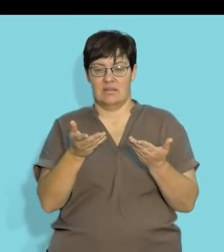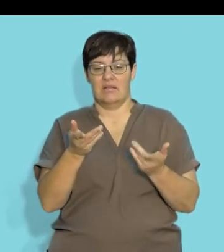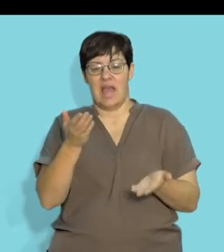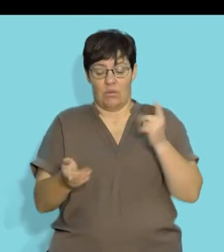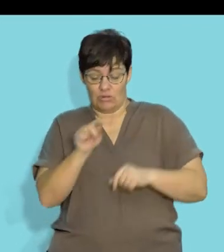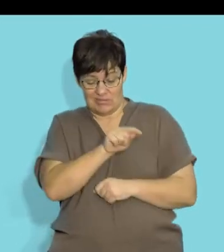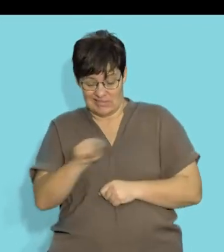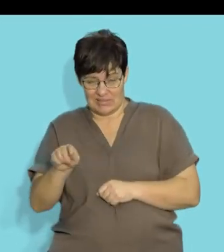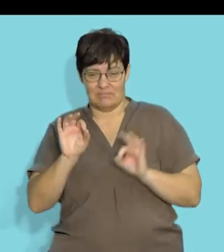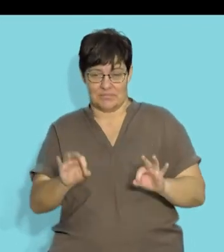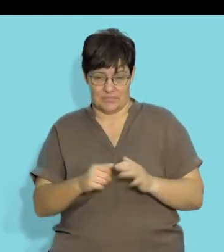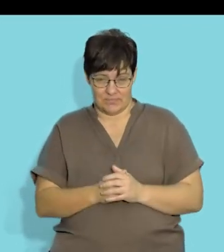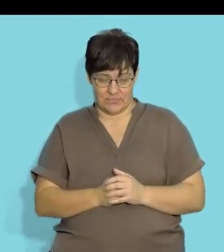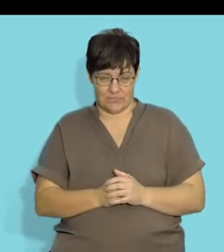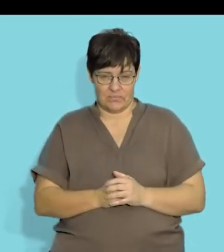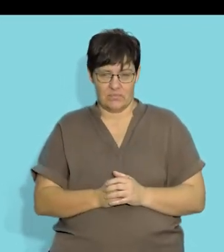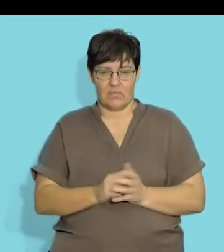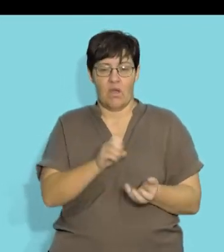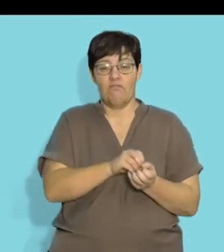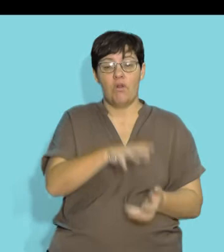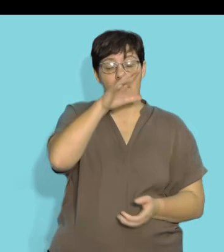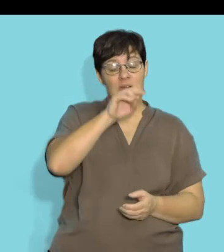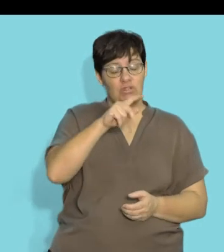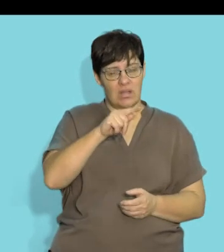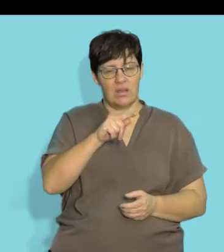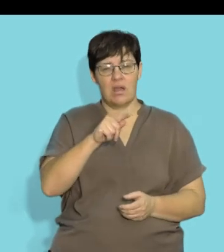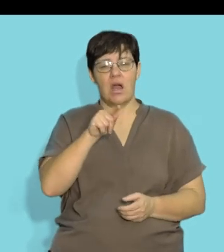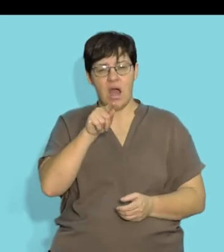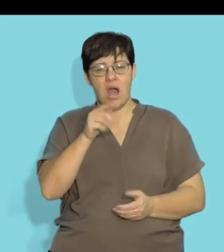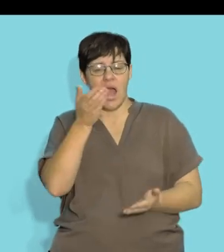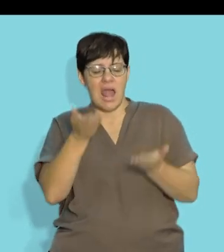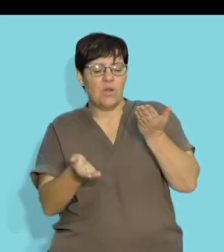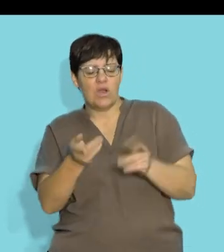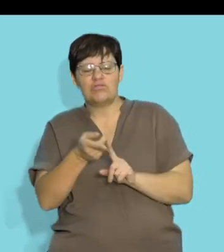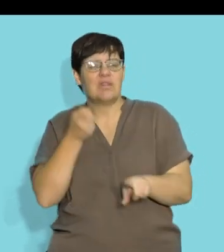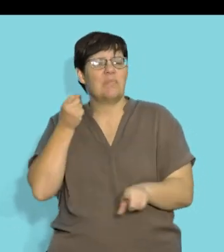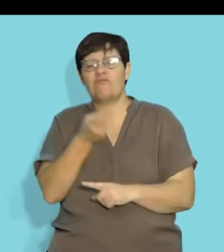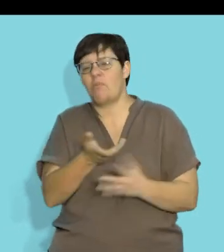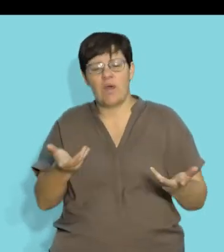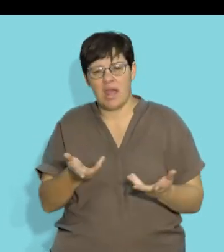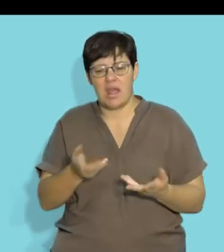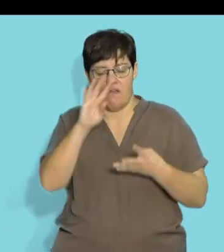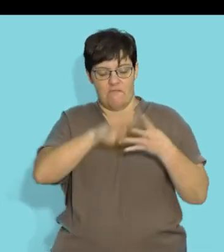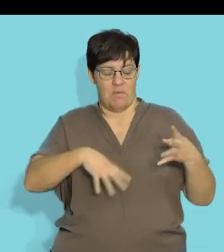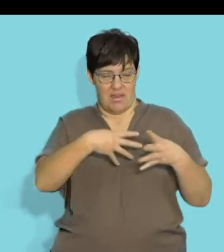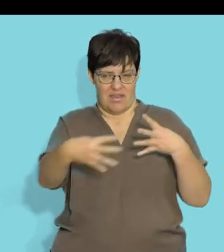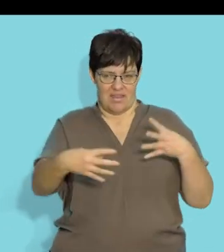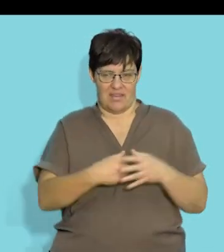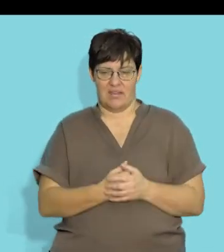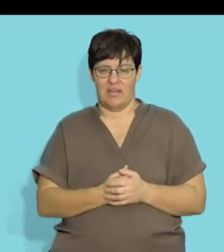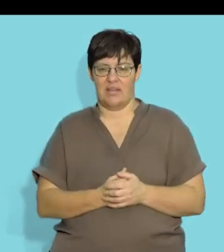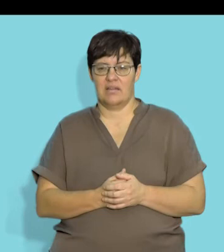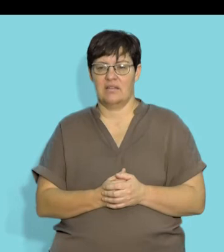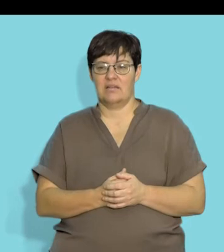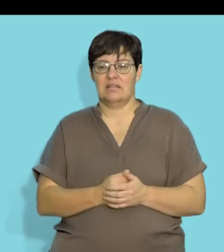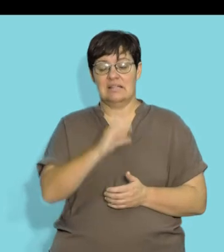right? Okay, then the volumetric equation comes actually from the formula, concentration of